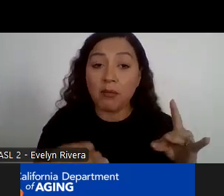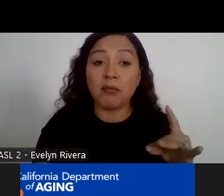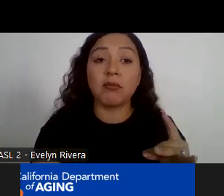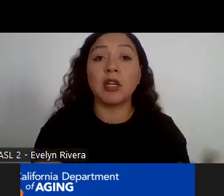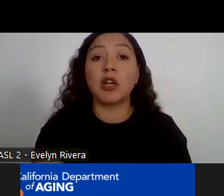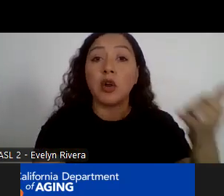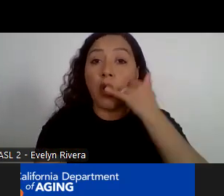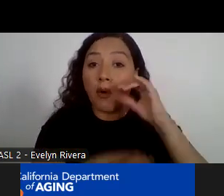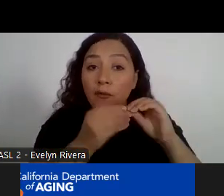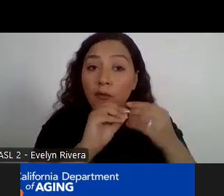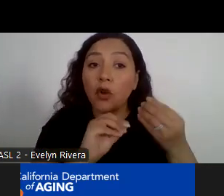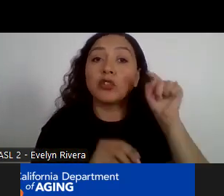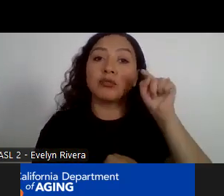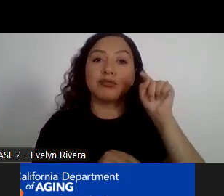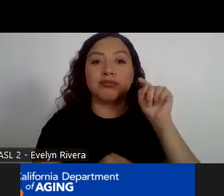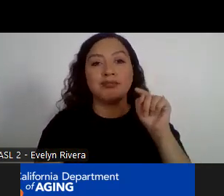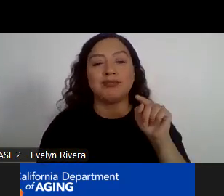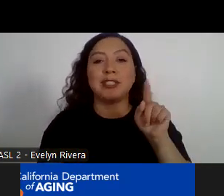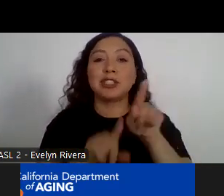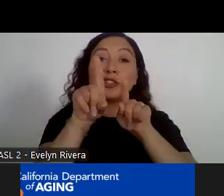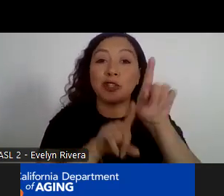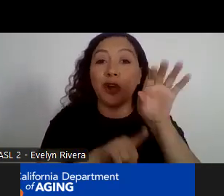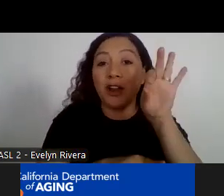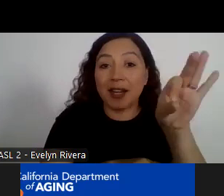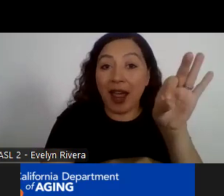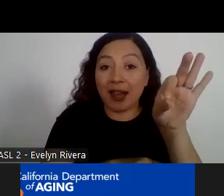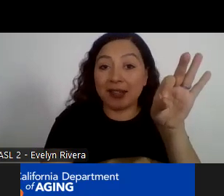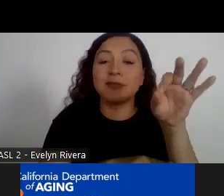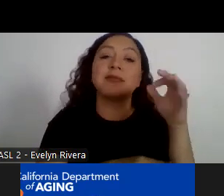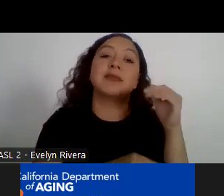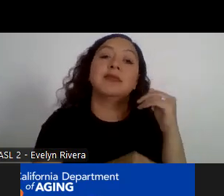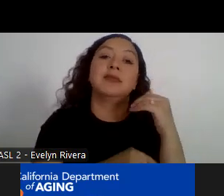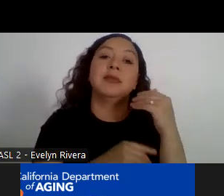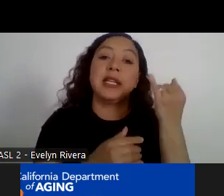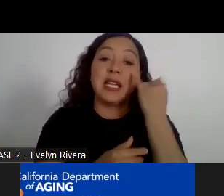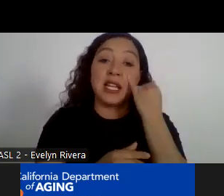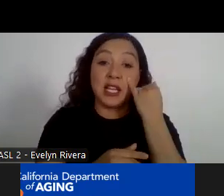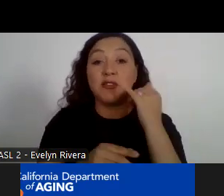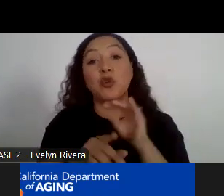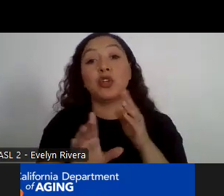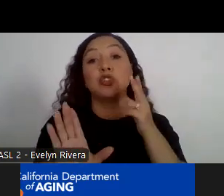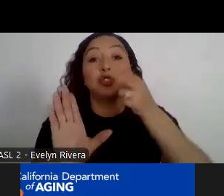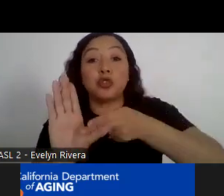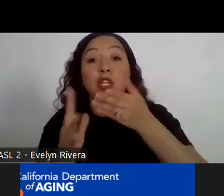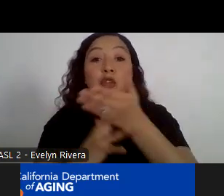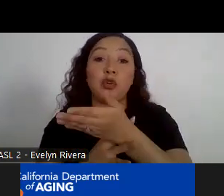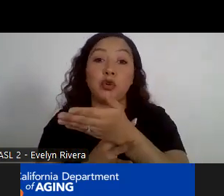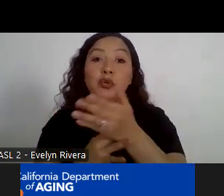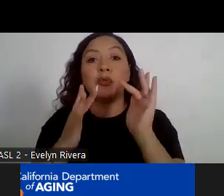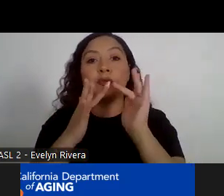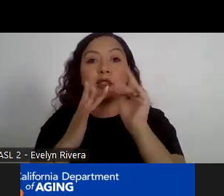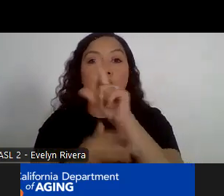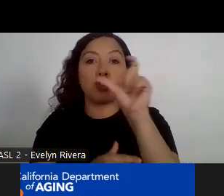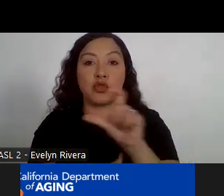phone, *9, that will indicate to us. And then if you're joining by the webinar function, you have a